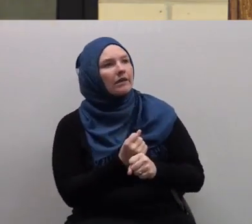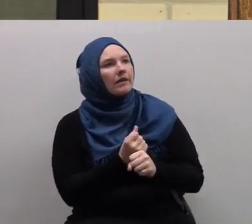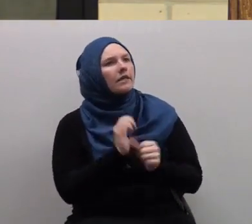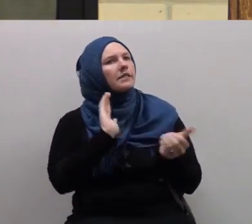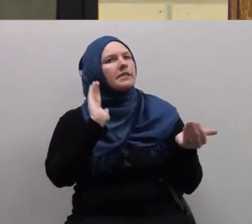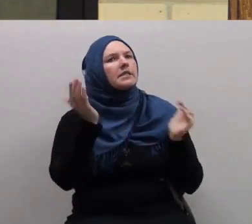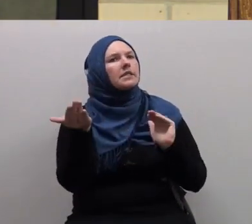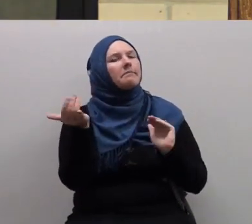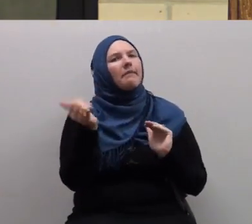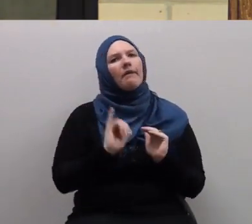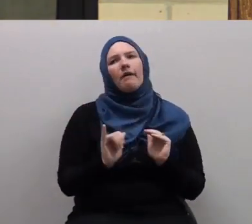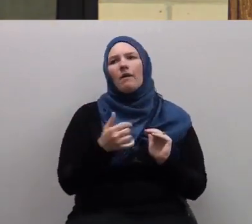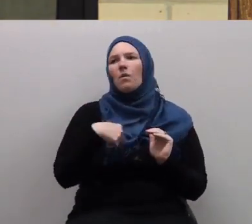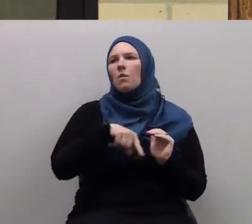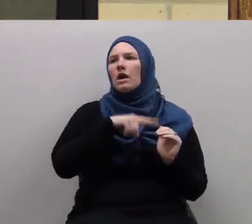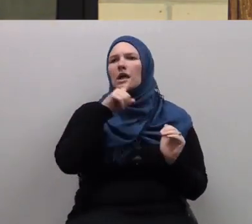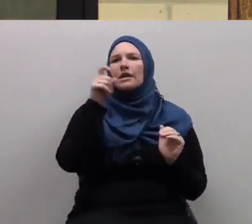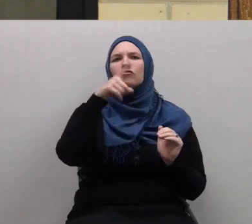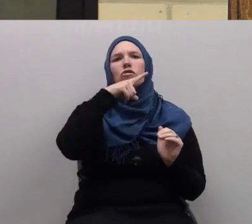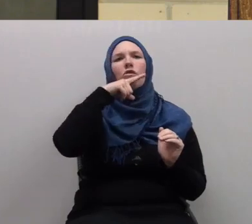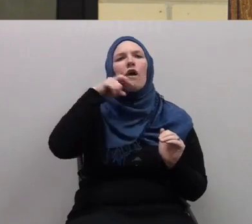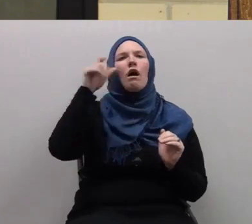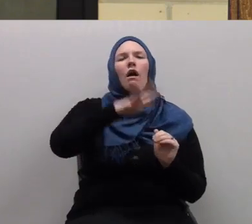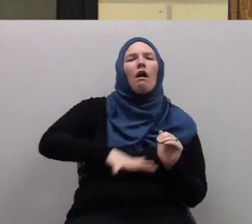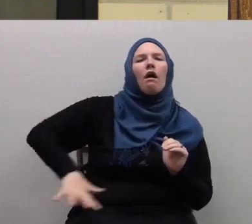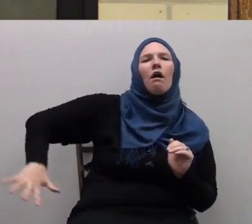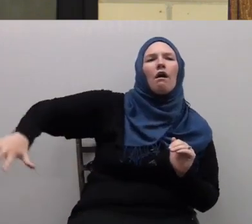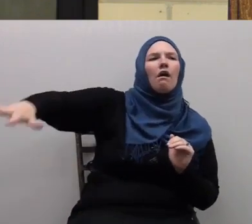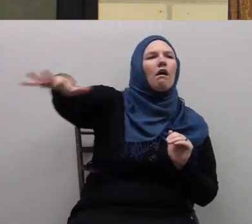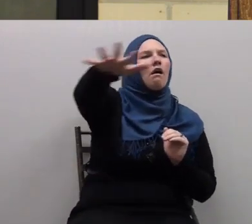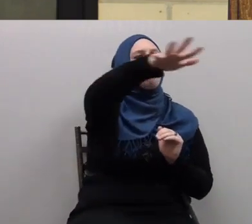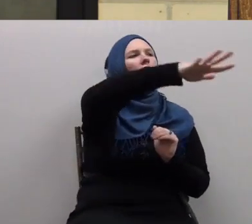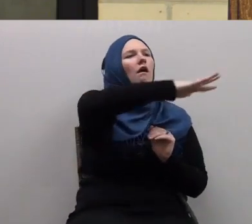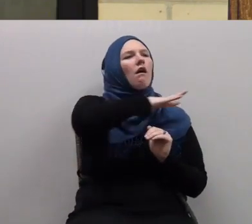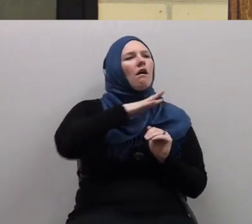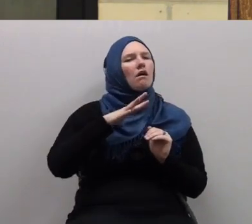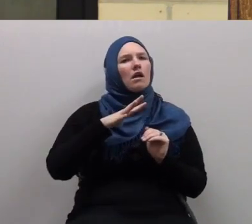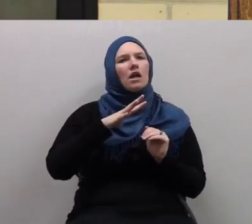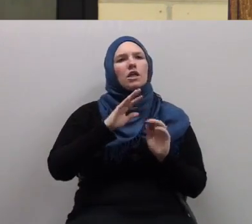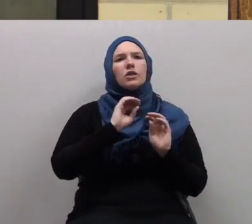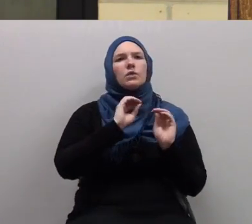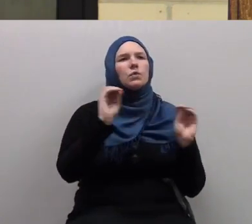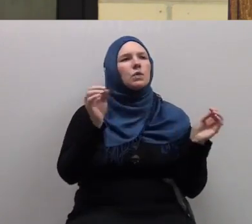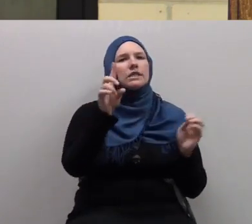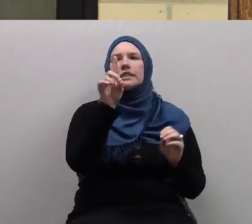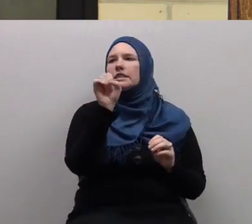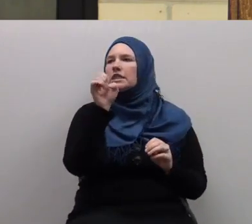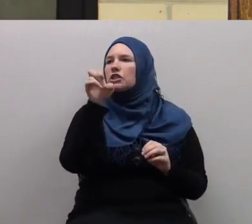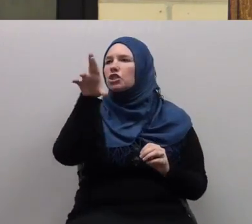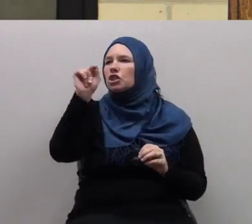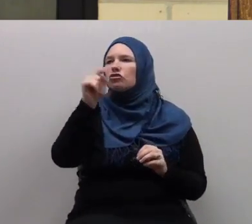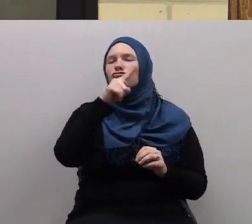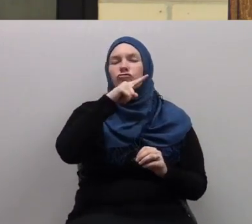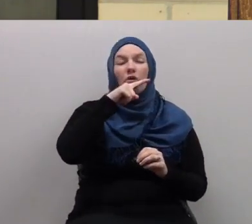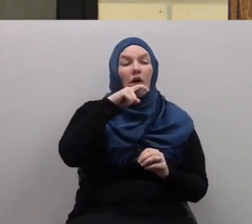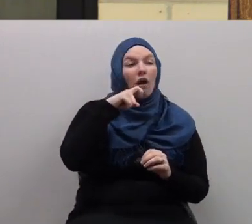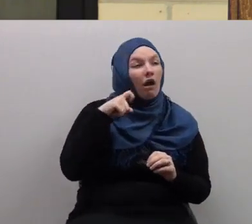like we are in a desert, in a desolate, arid desert,